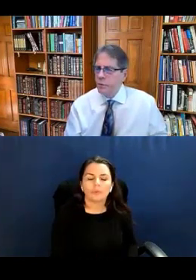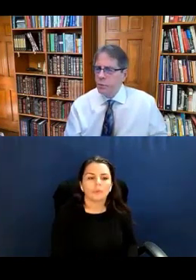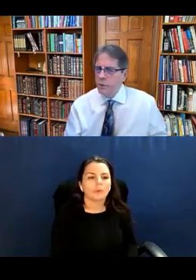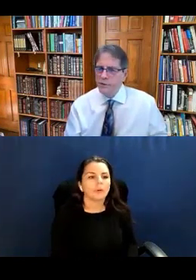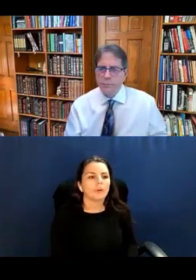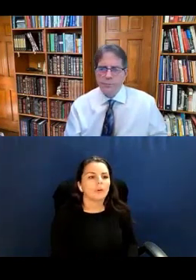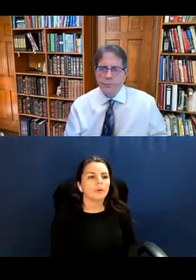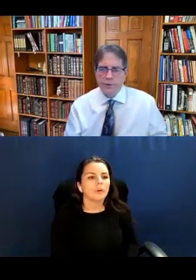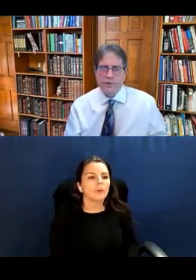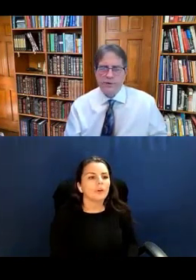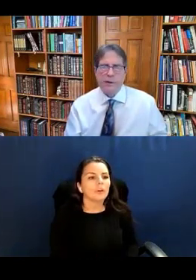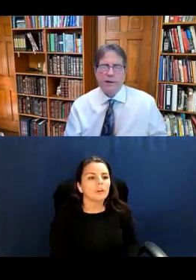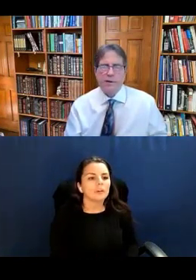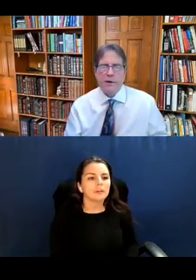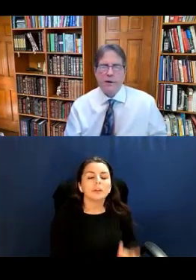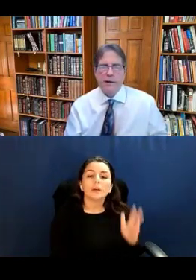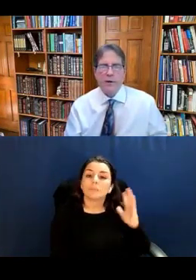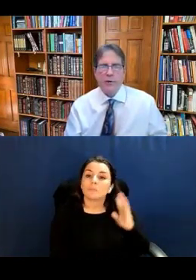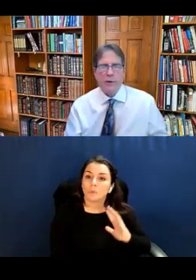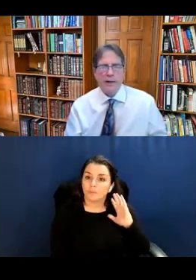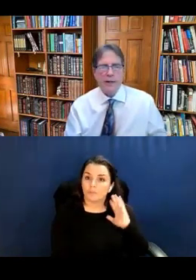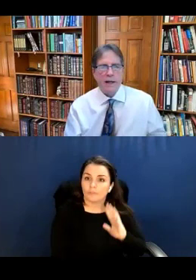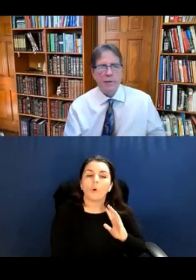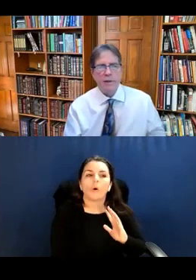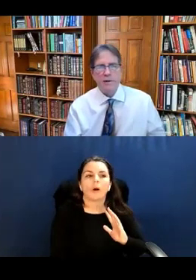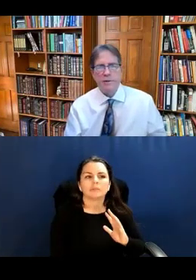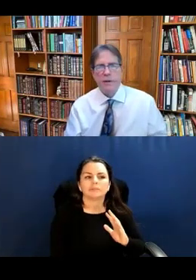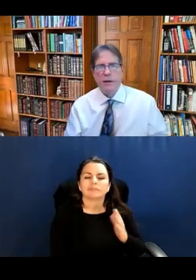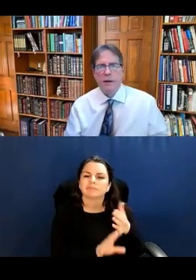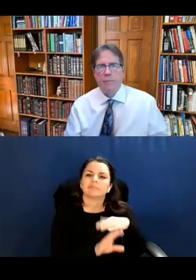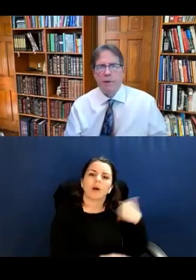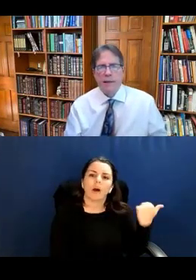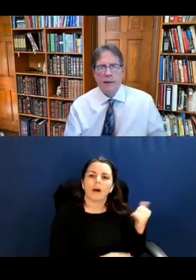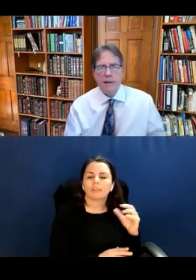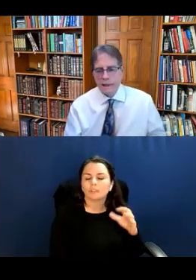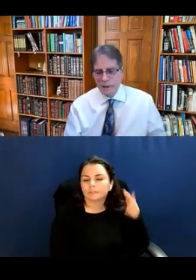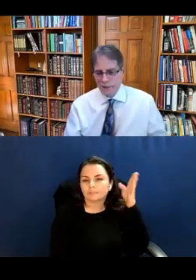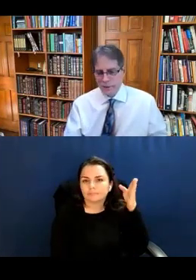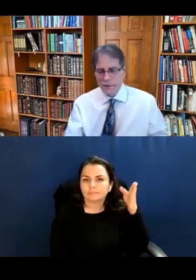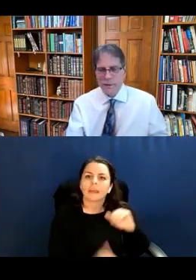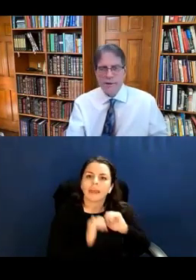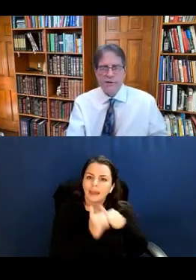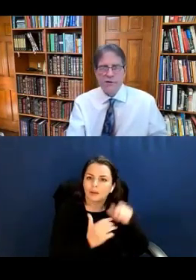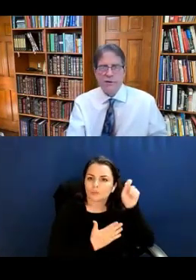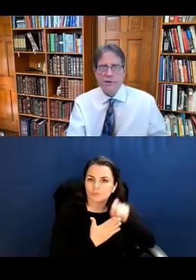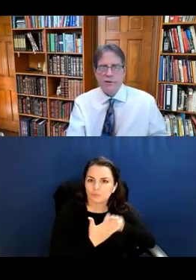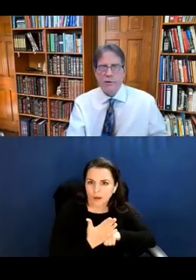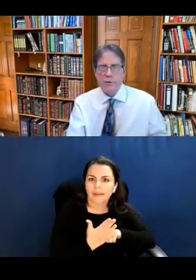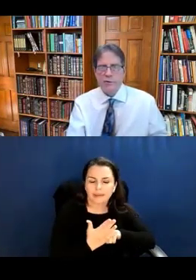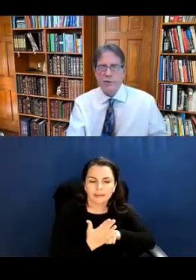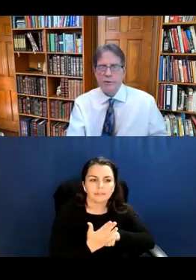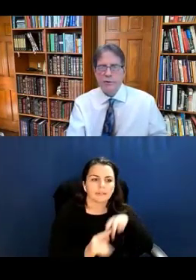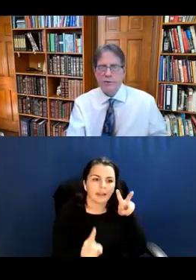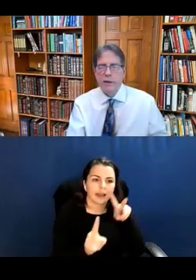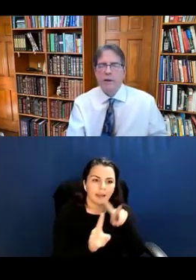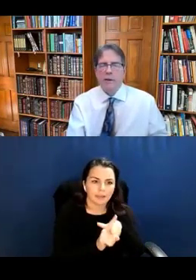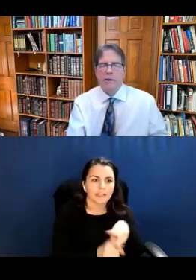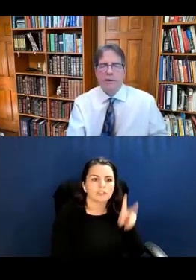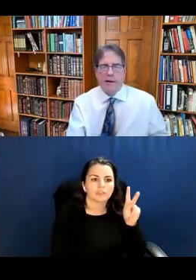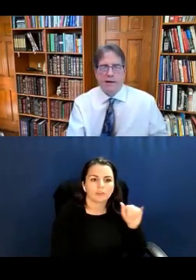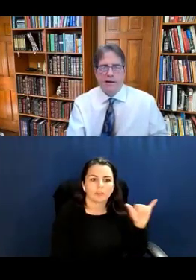There was previously a talk on how to write a K application by K Lund, and the decision this year was